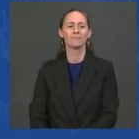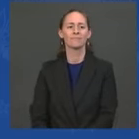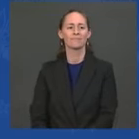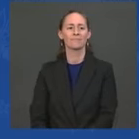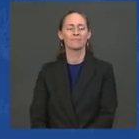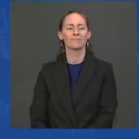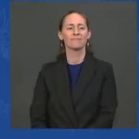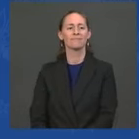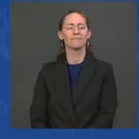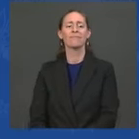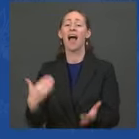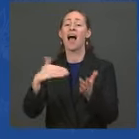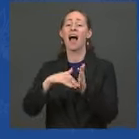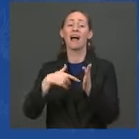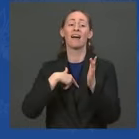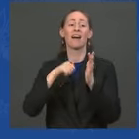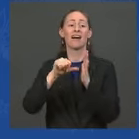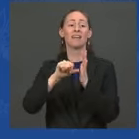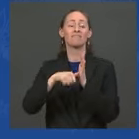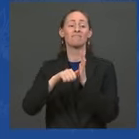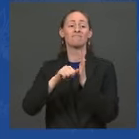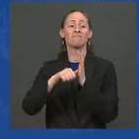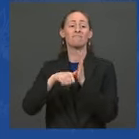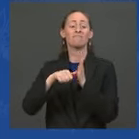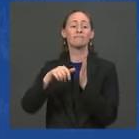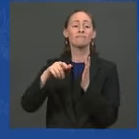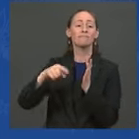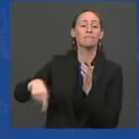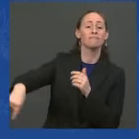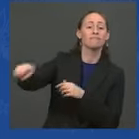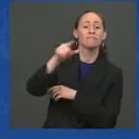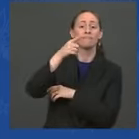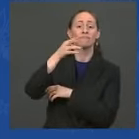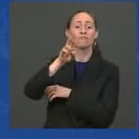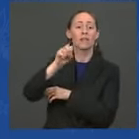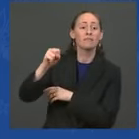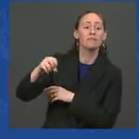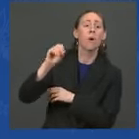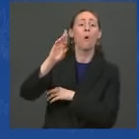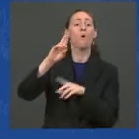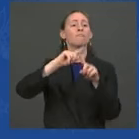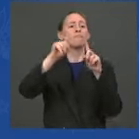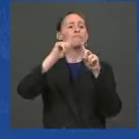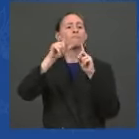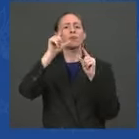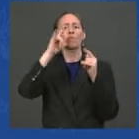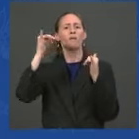again, the press heard me say it, for all you elected officials, it's like a busman's holiday for you.